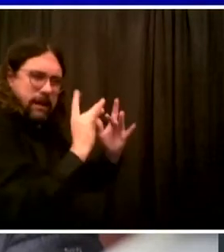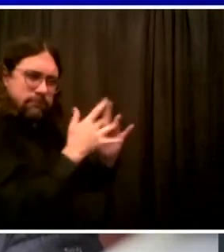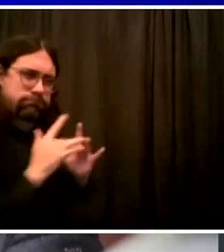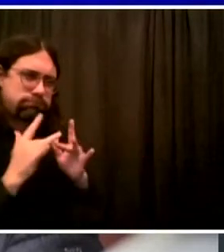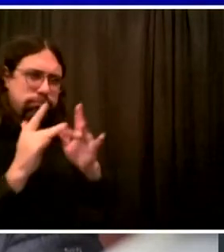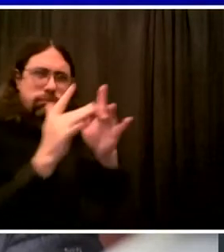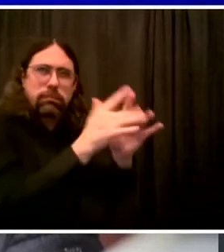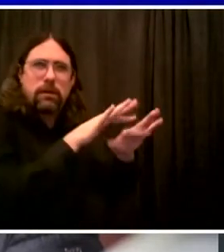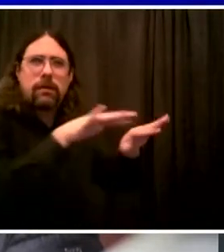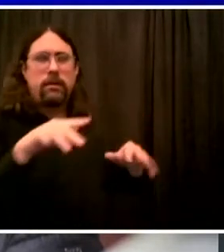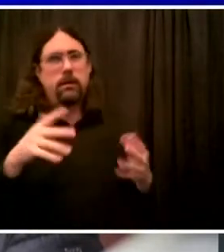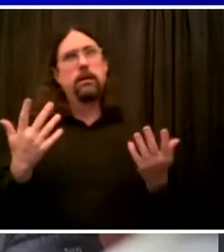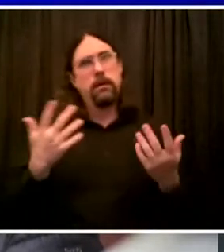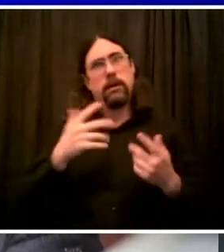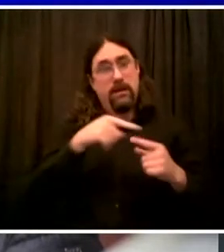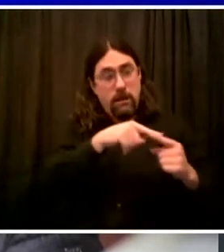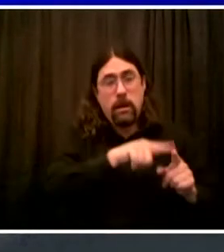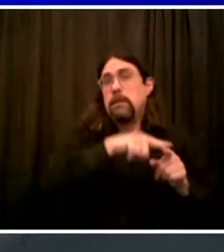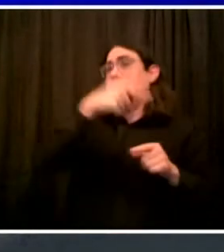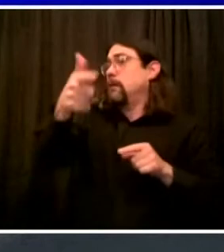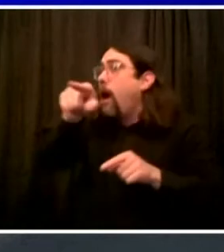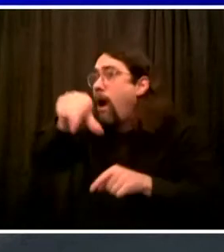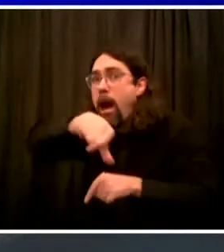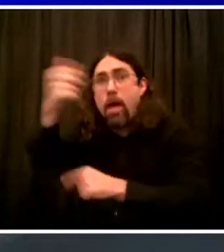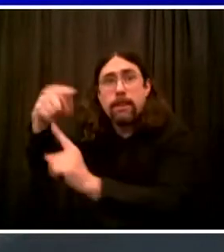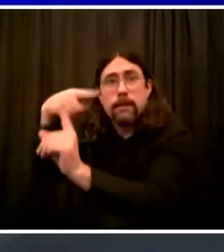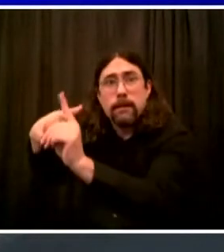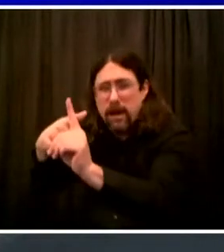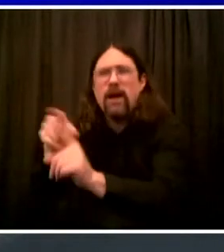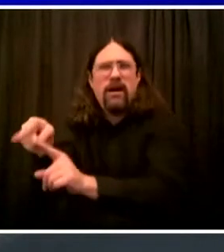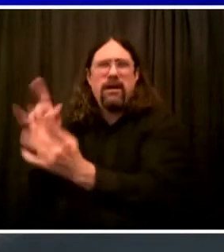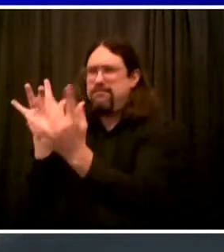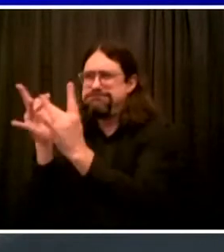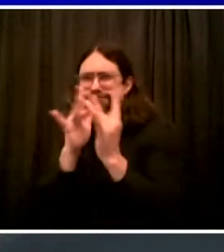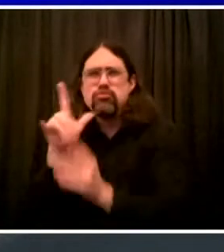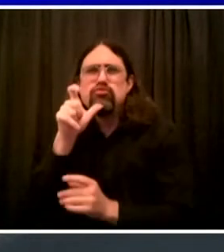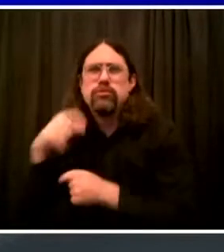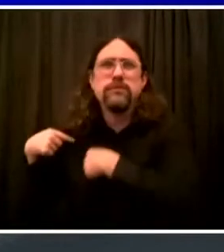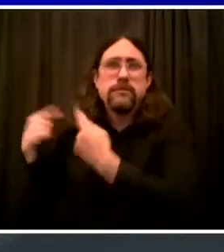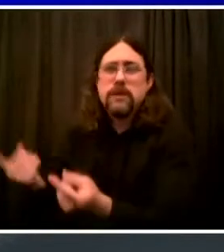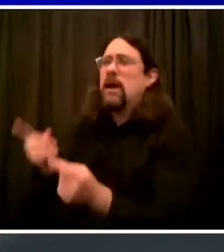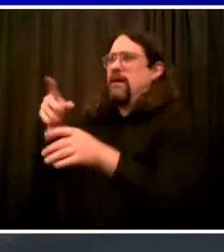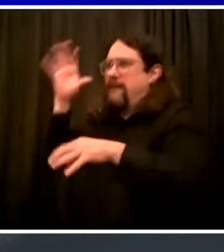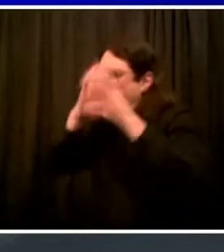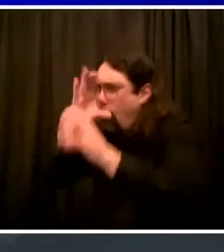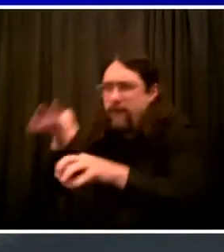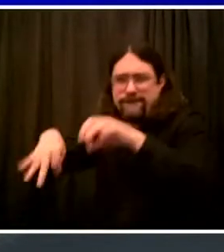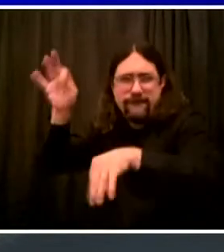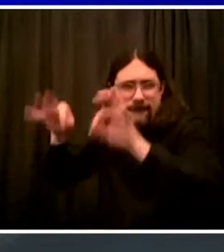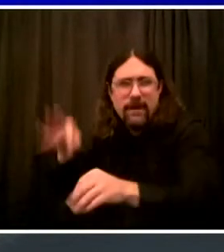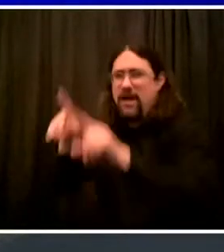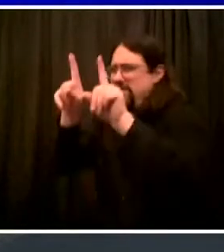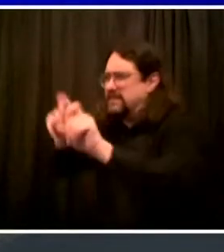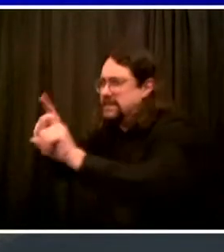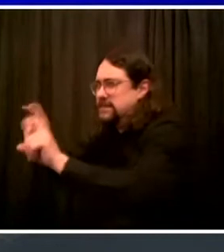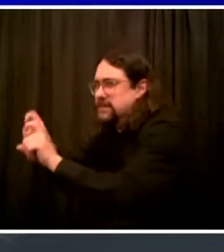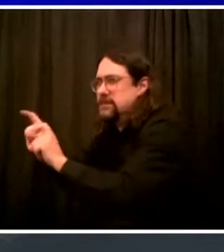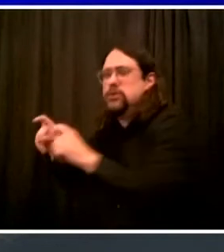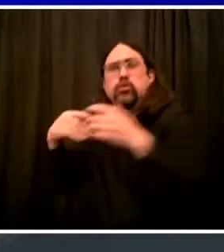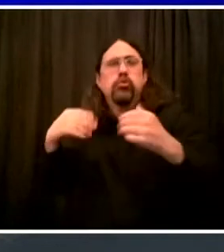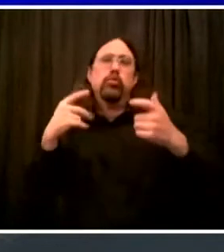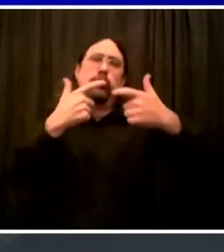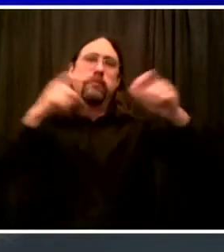the guidance on who should take advantage of more and more widespread testing. And again, you will see it growing in communities all over the city in the